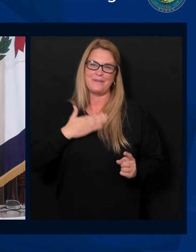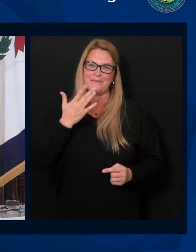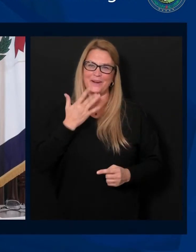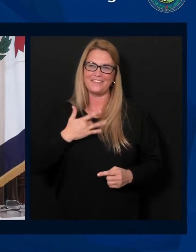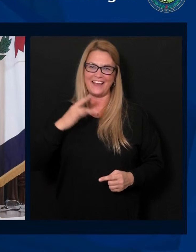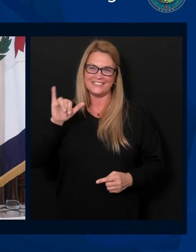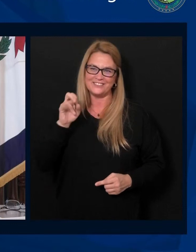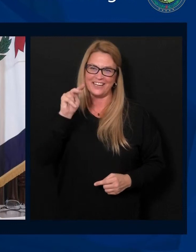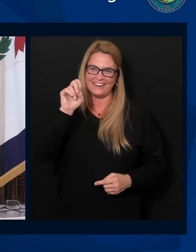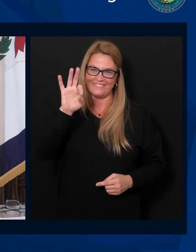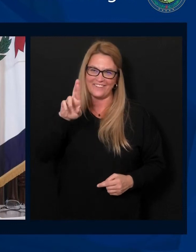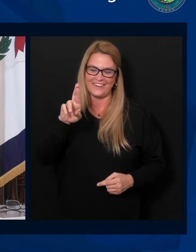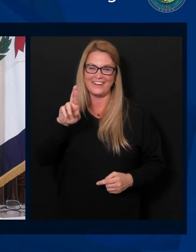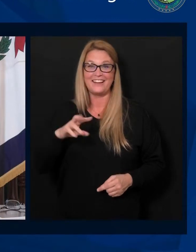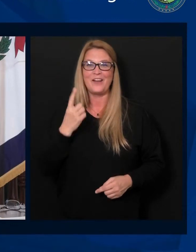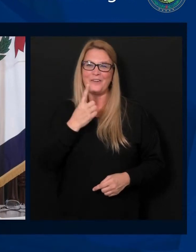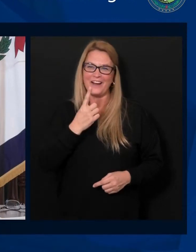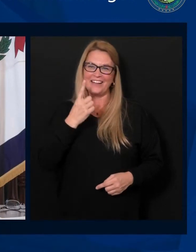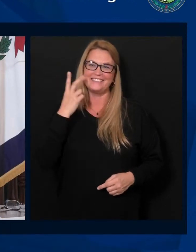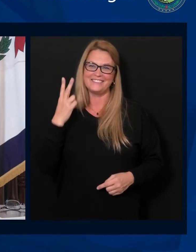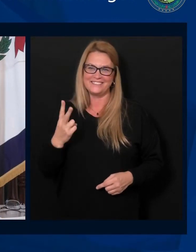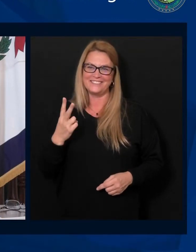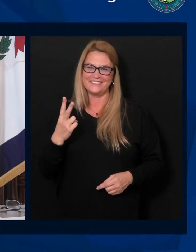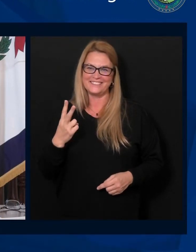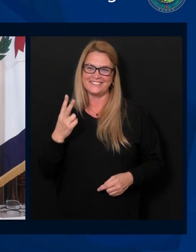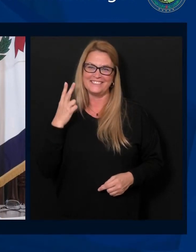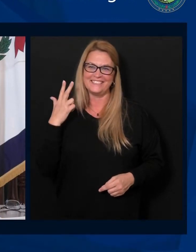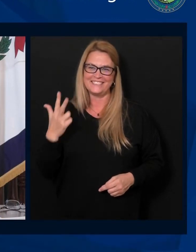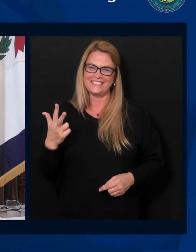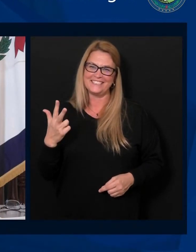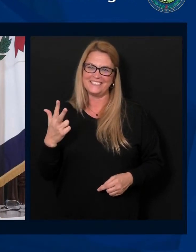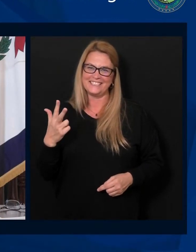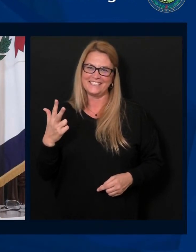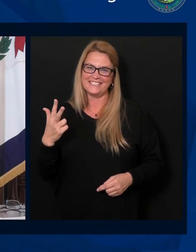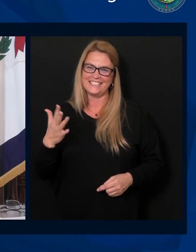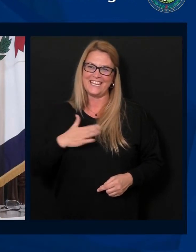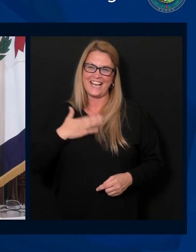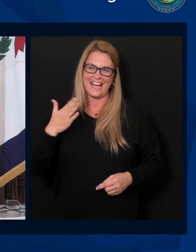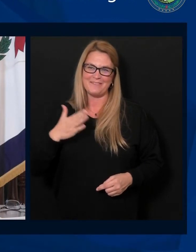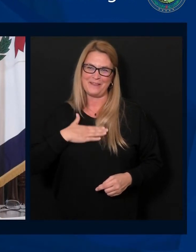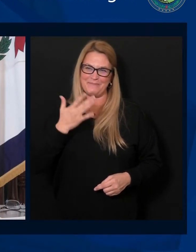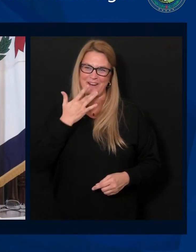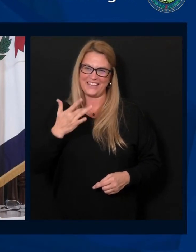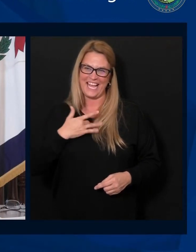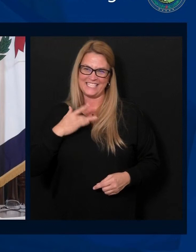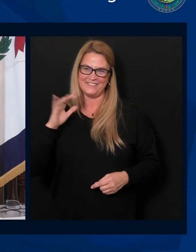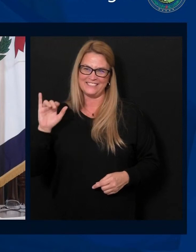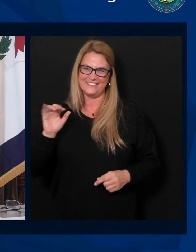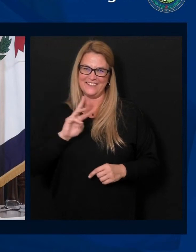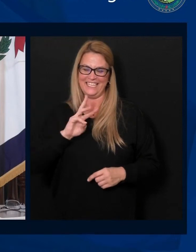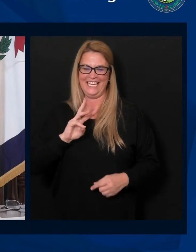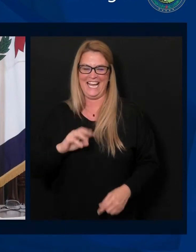And so here we go. 1, 2, 3. Happy birthday,